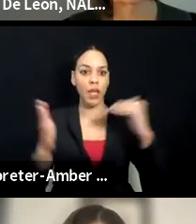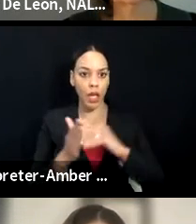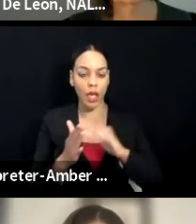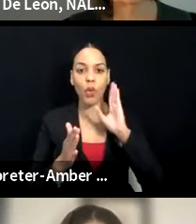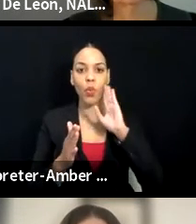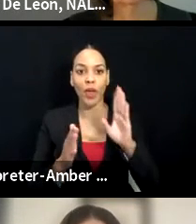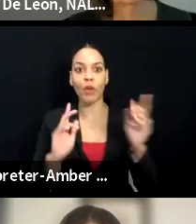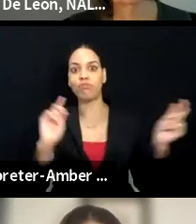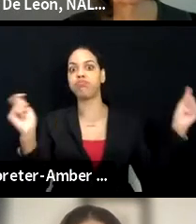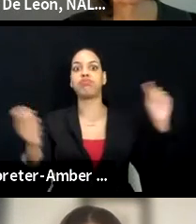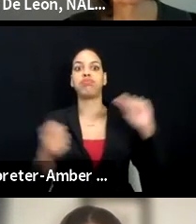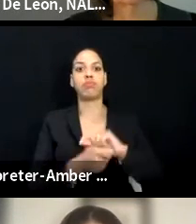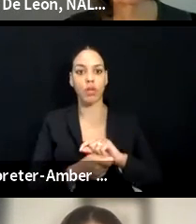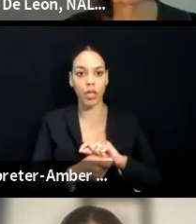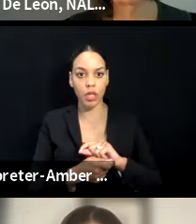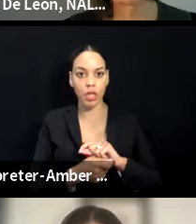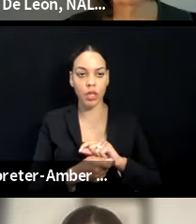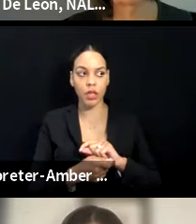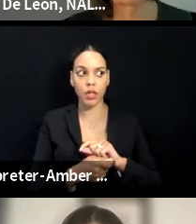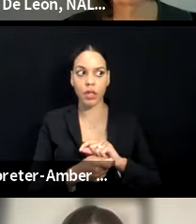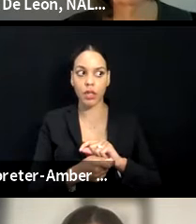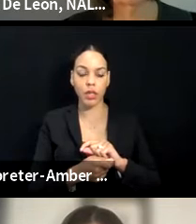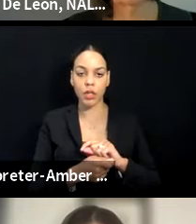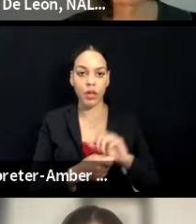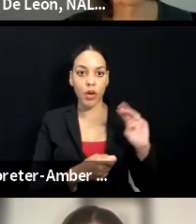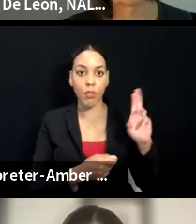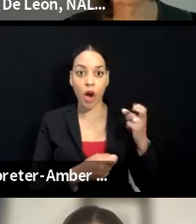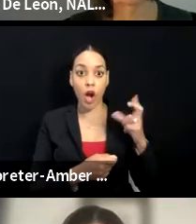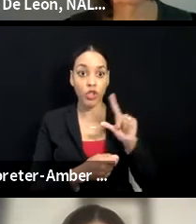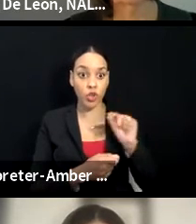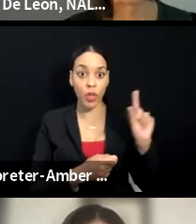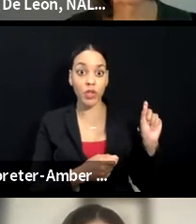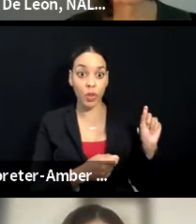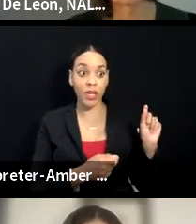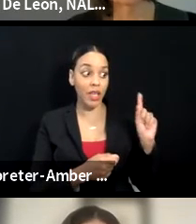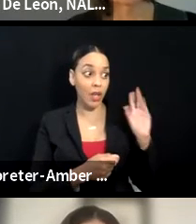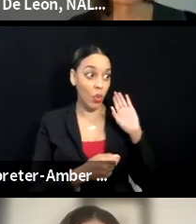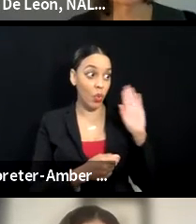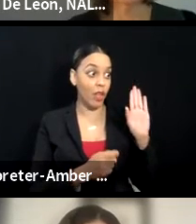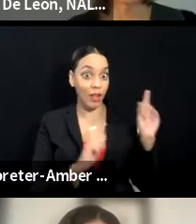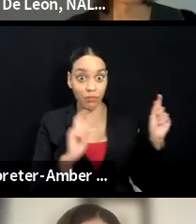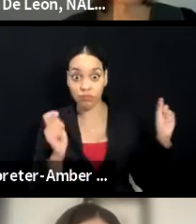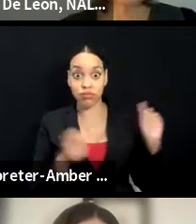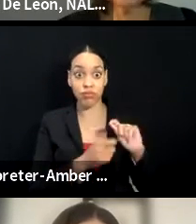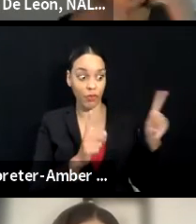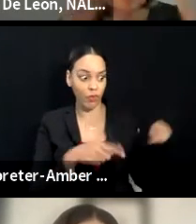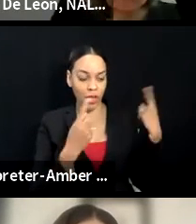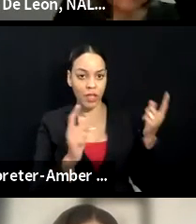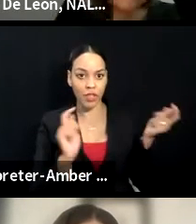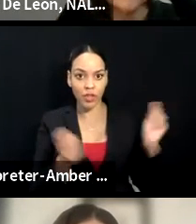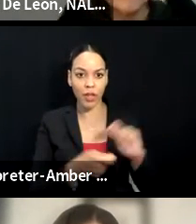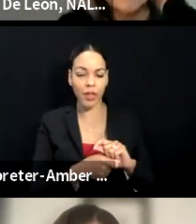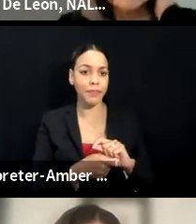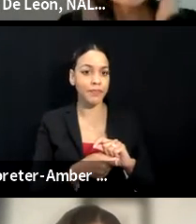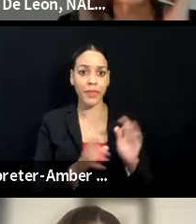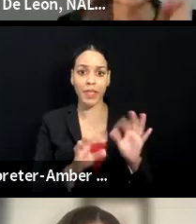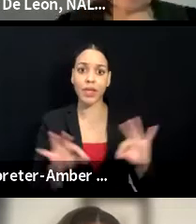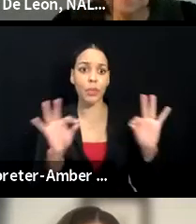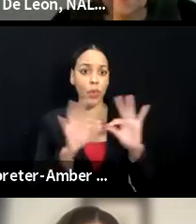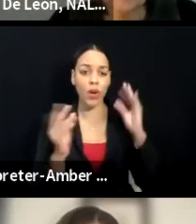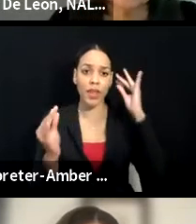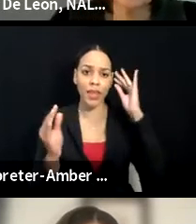was on March 2020. So we need to think seriously about how we address all of these issues,